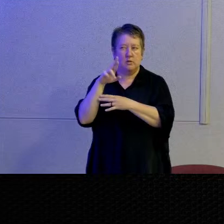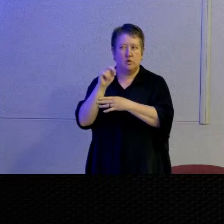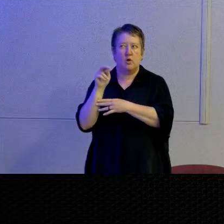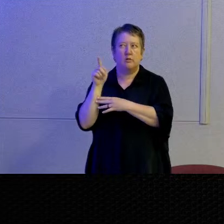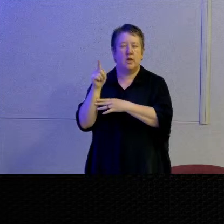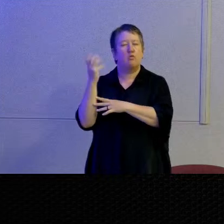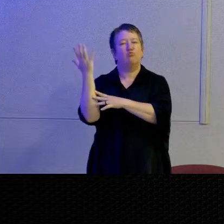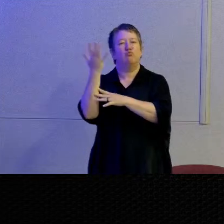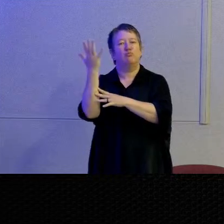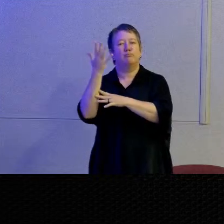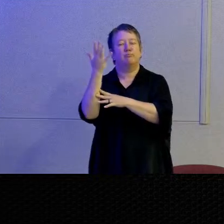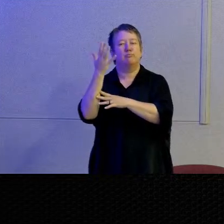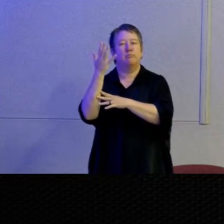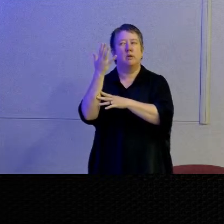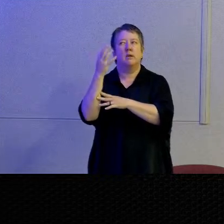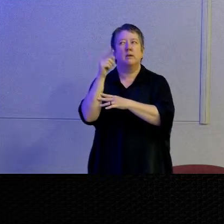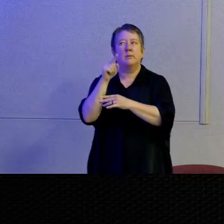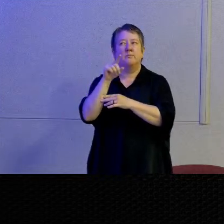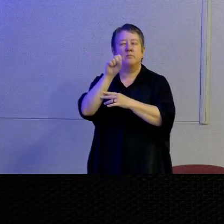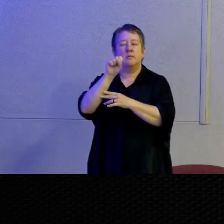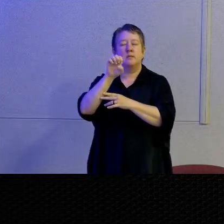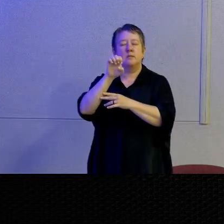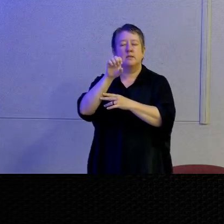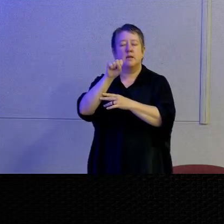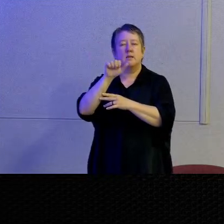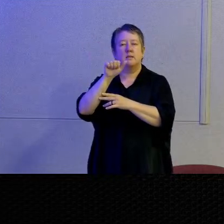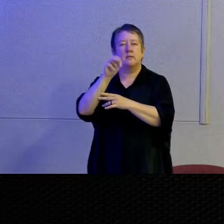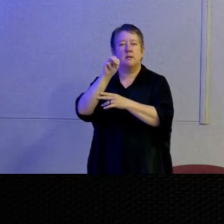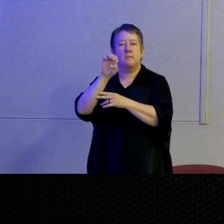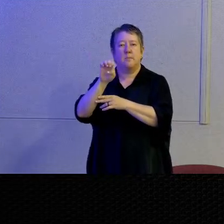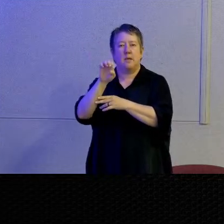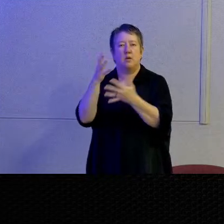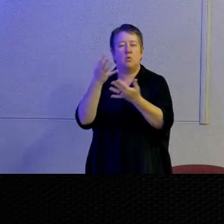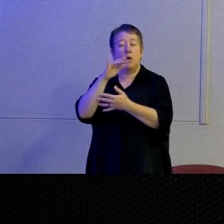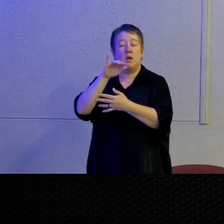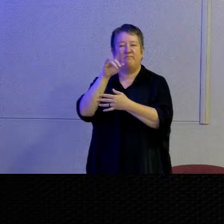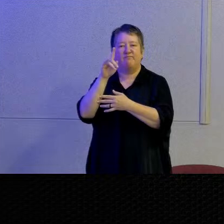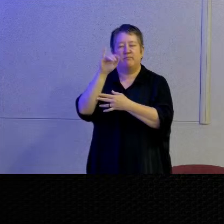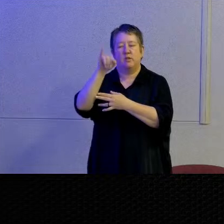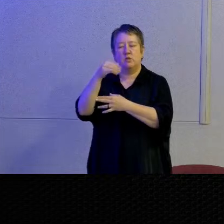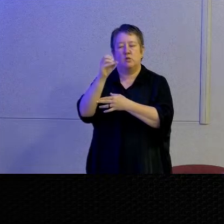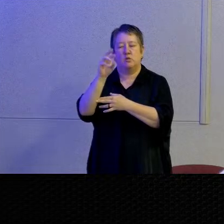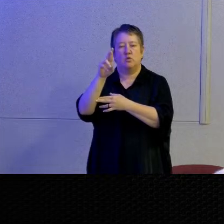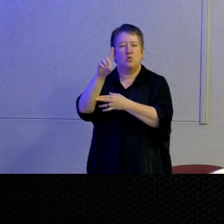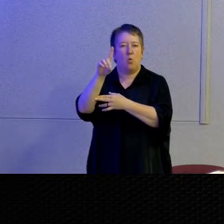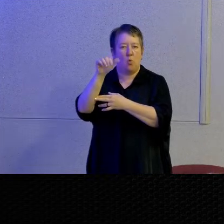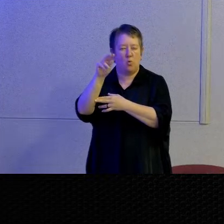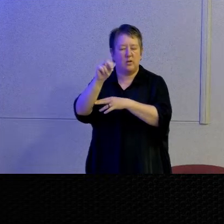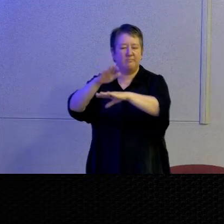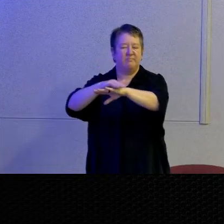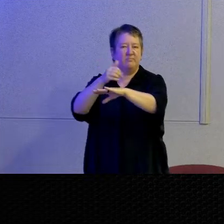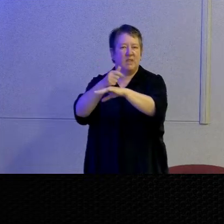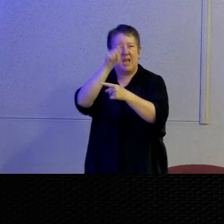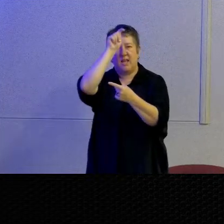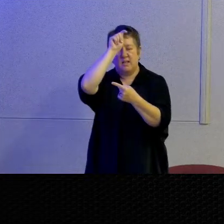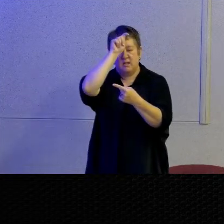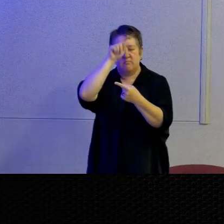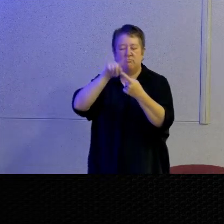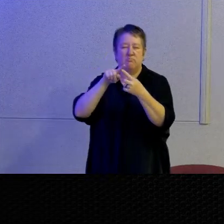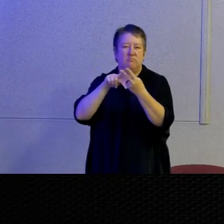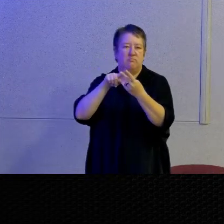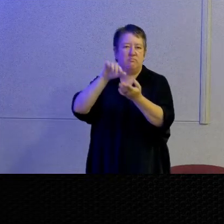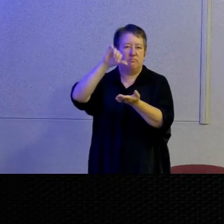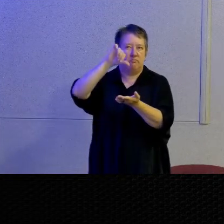up of a synchrotron light source called Sesame in Jordan. And this includes countries like Egypt, Iran,